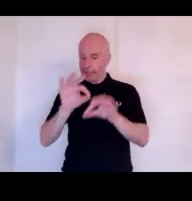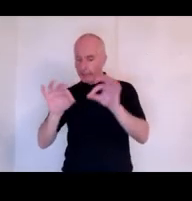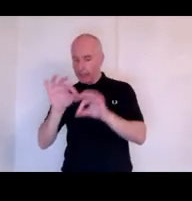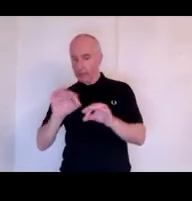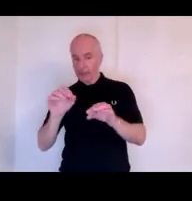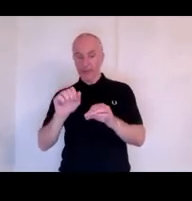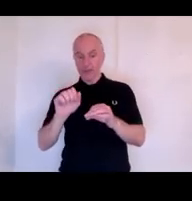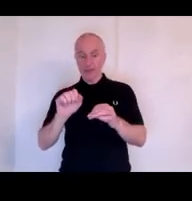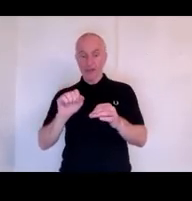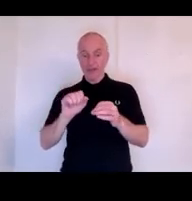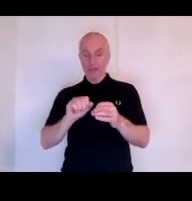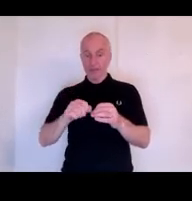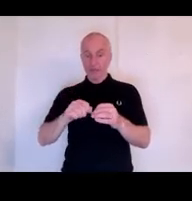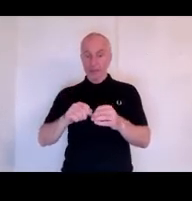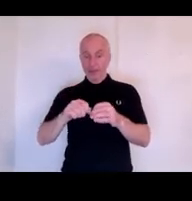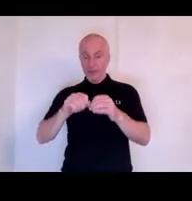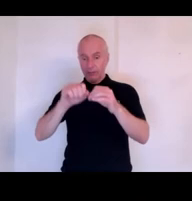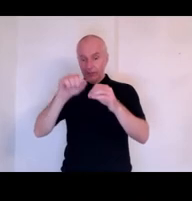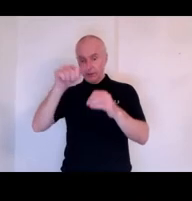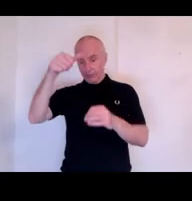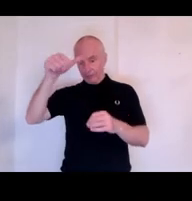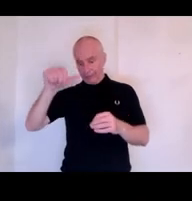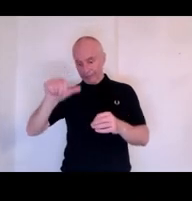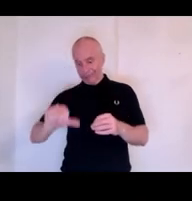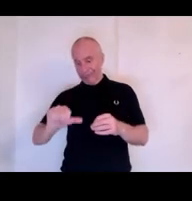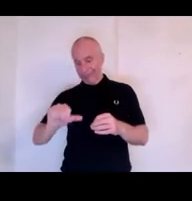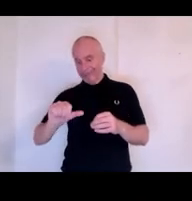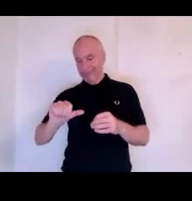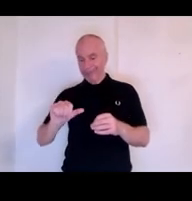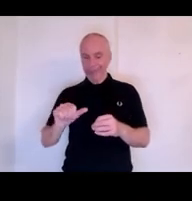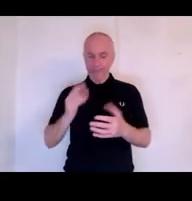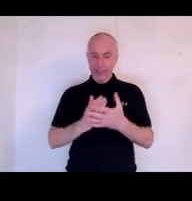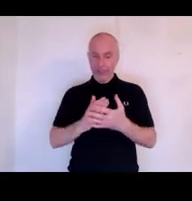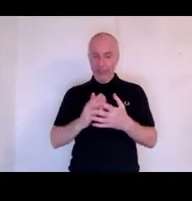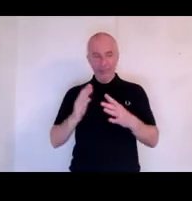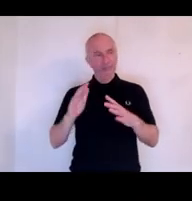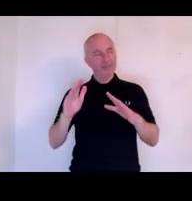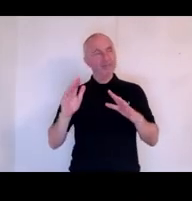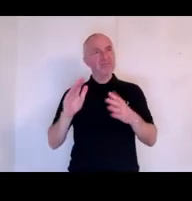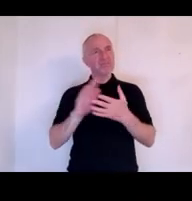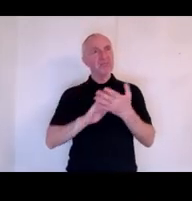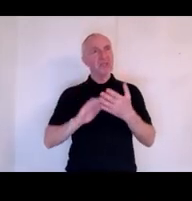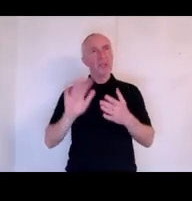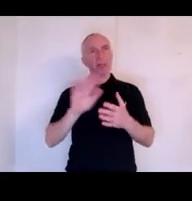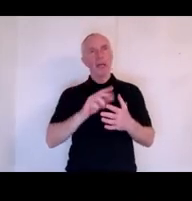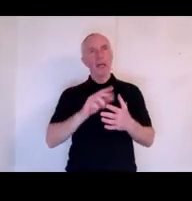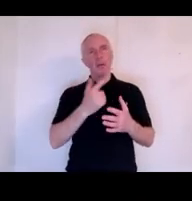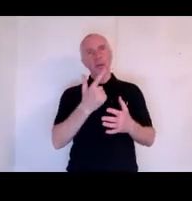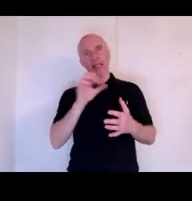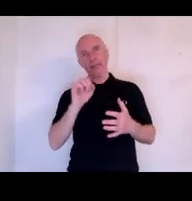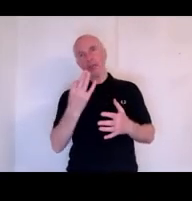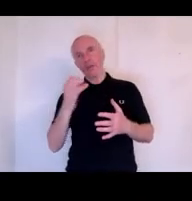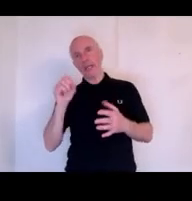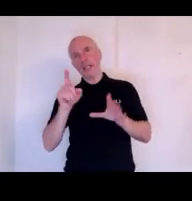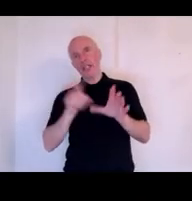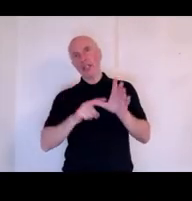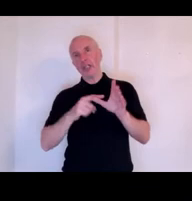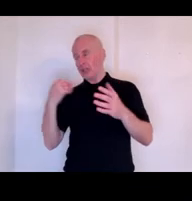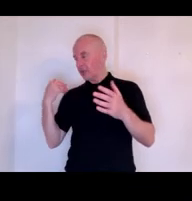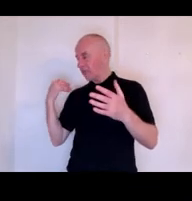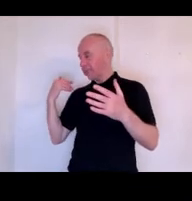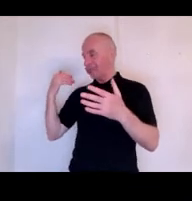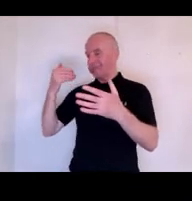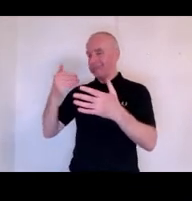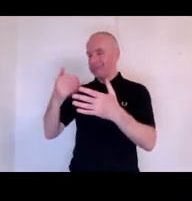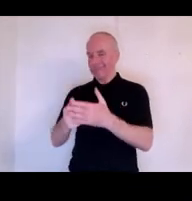around 70 to 80 years of experimental data that has been collected. About 50% of those experiments